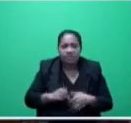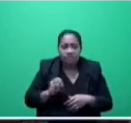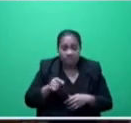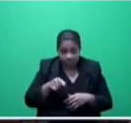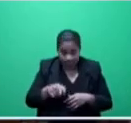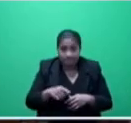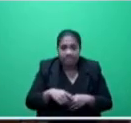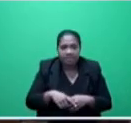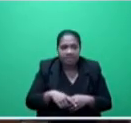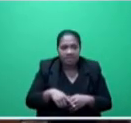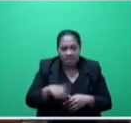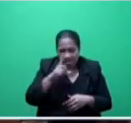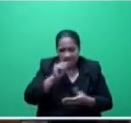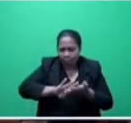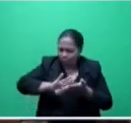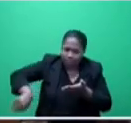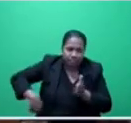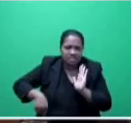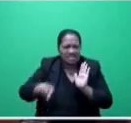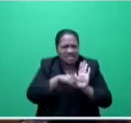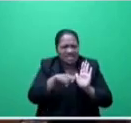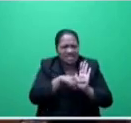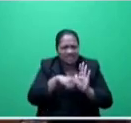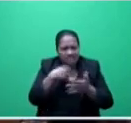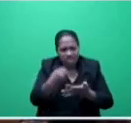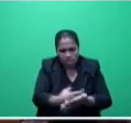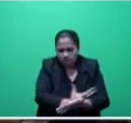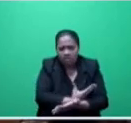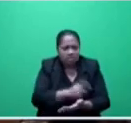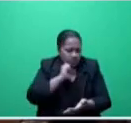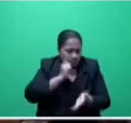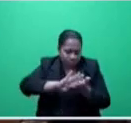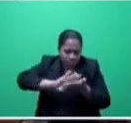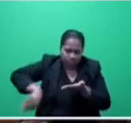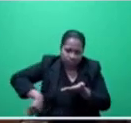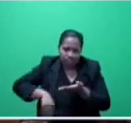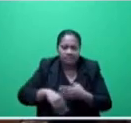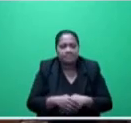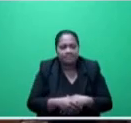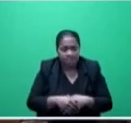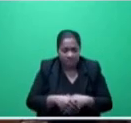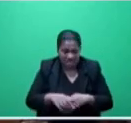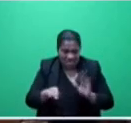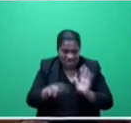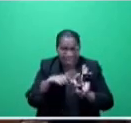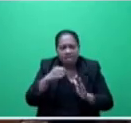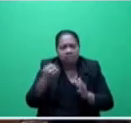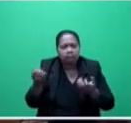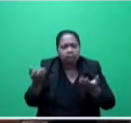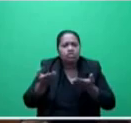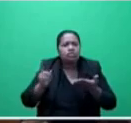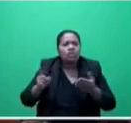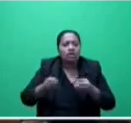drive off all sorts of negative influence which could possibly bring damage to the national